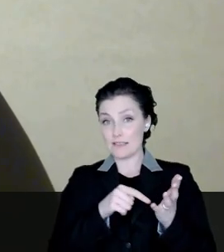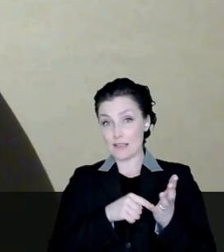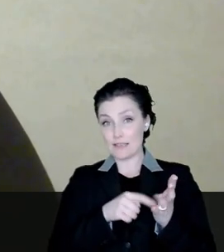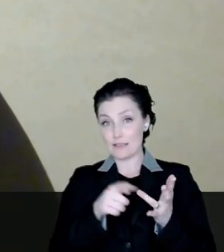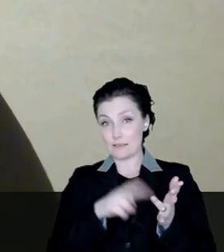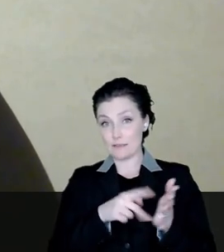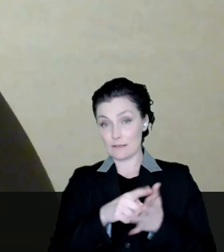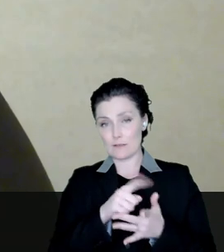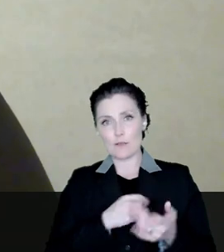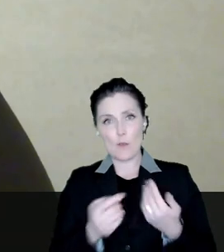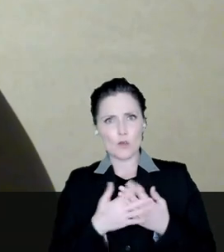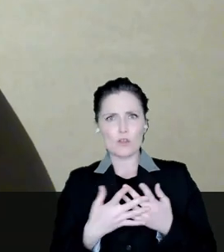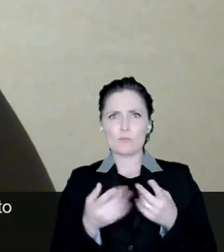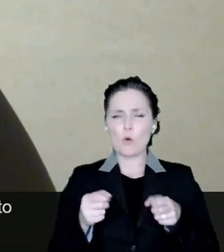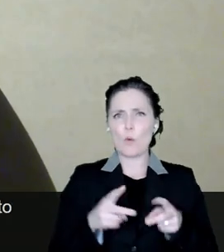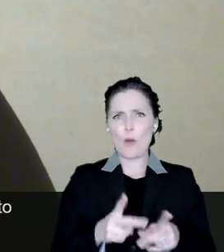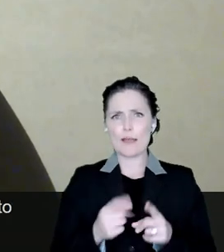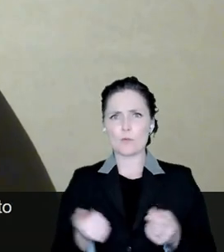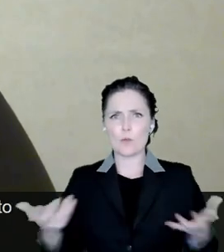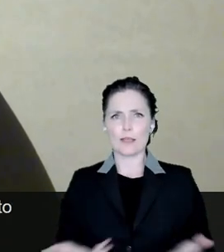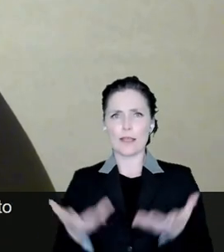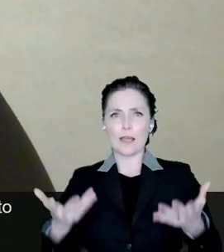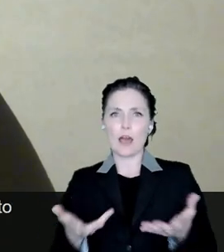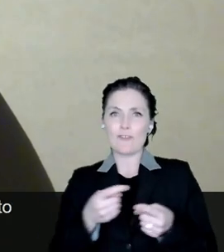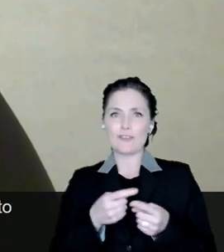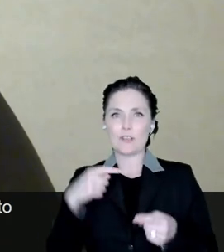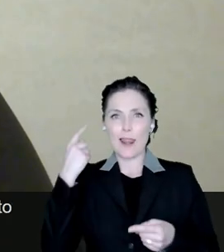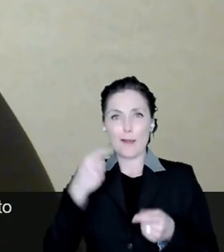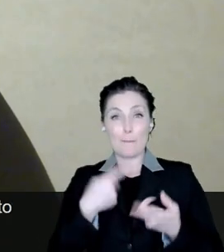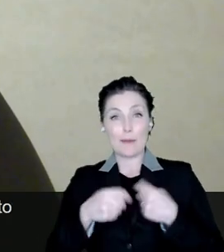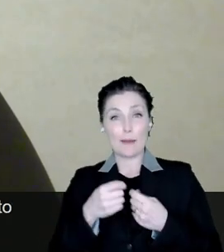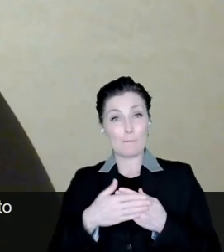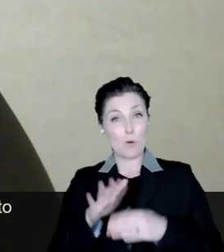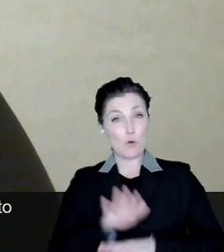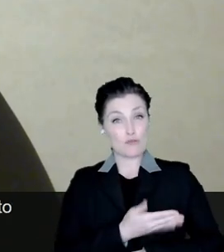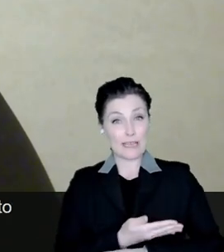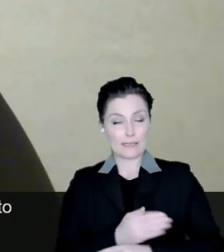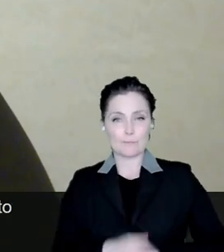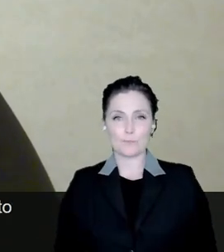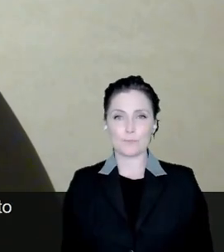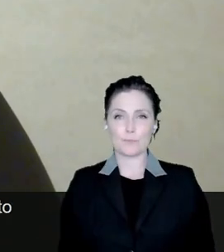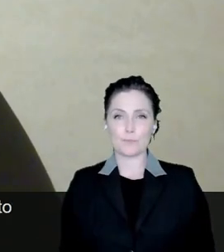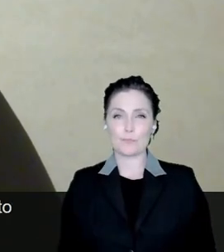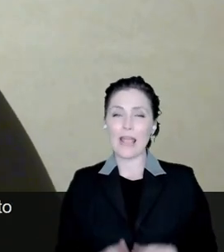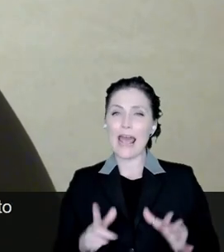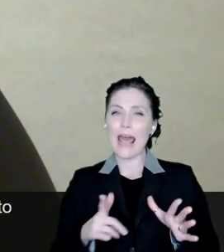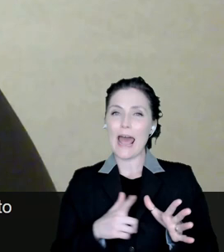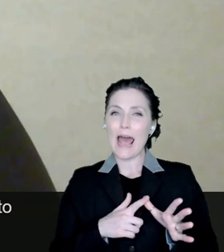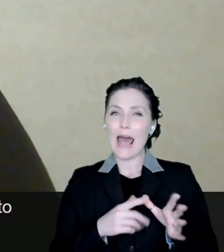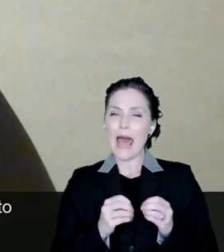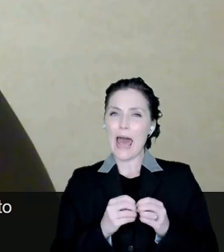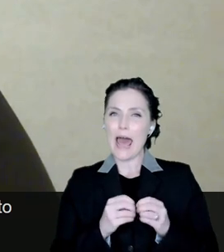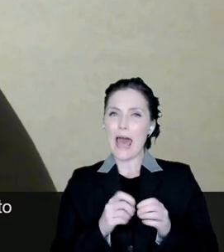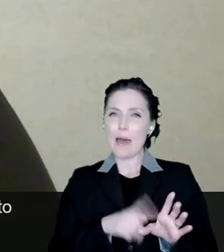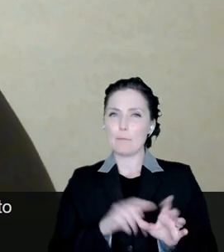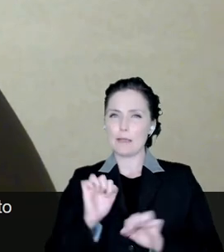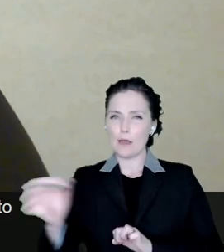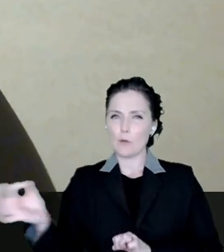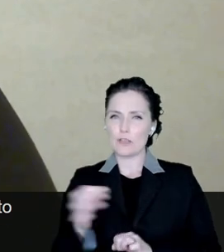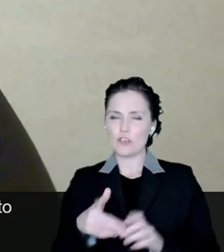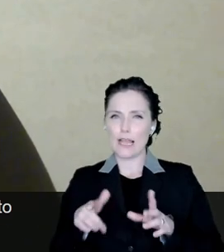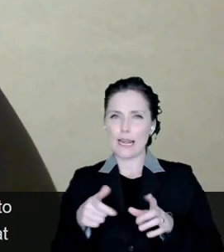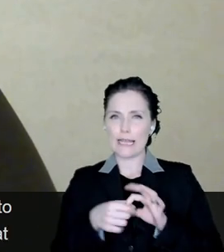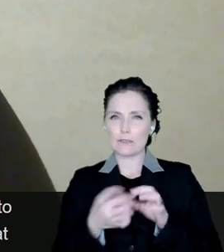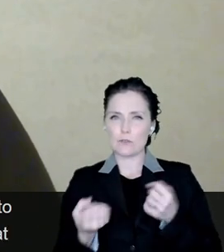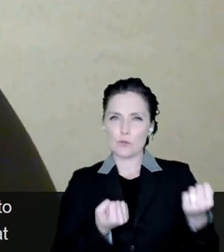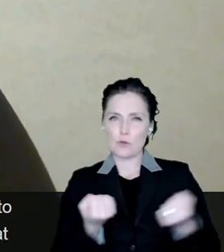increase making London greener. And in terms of the question that Abby said about idling, I've been working closely with Mums